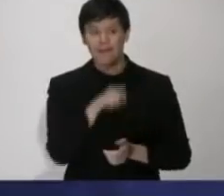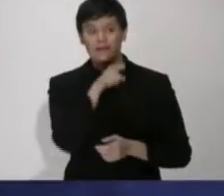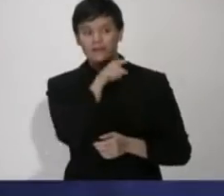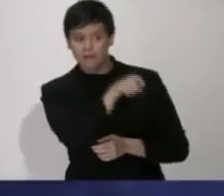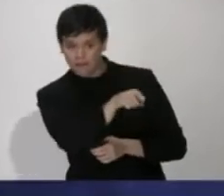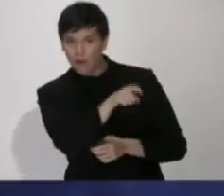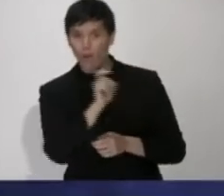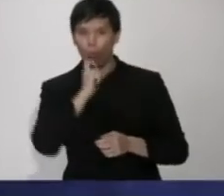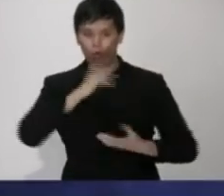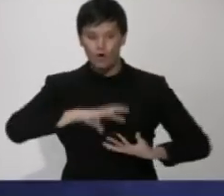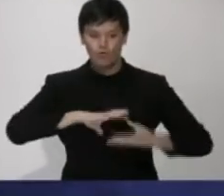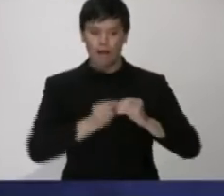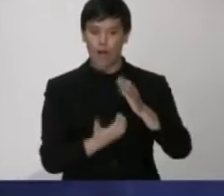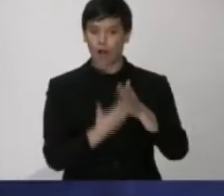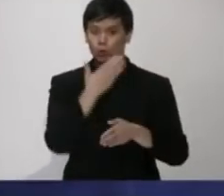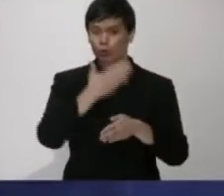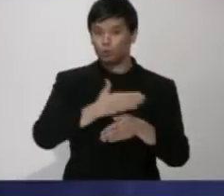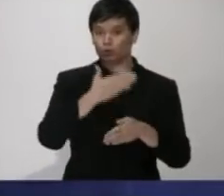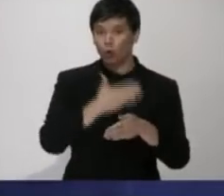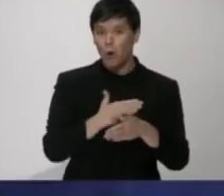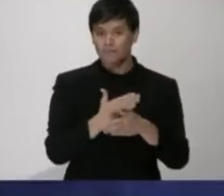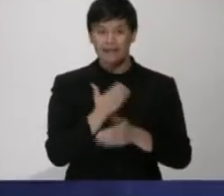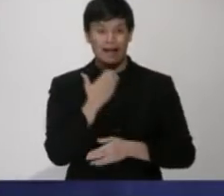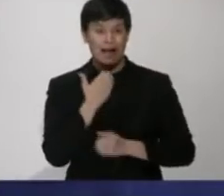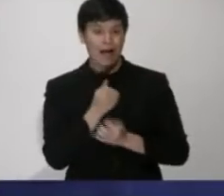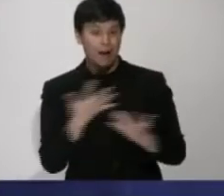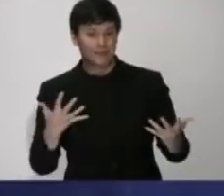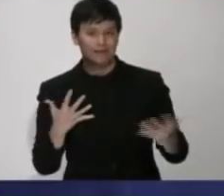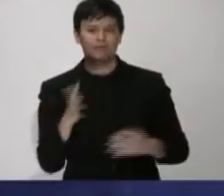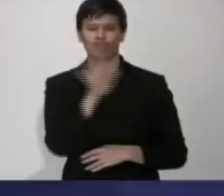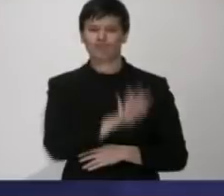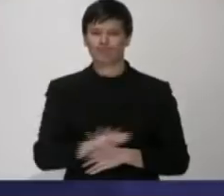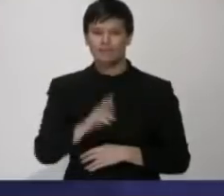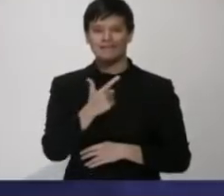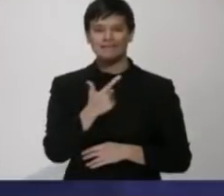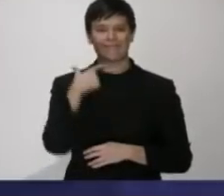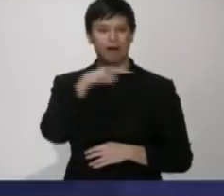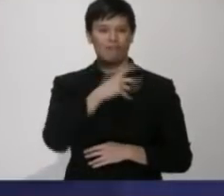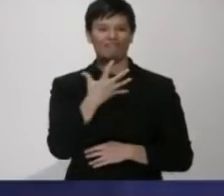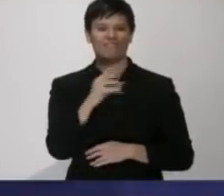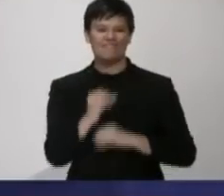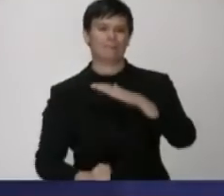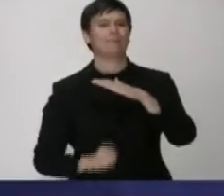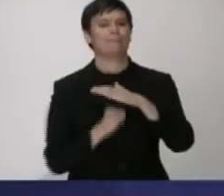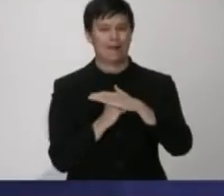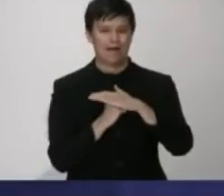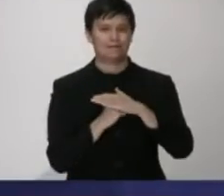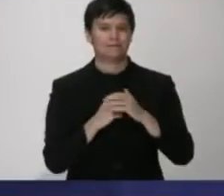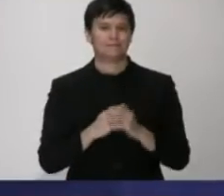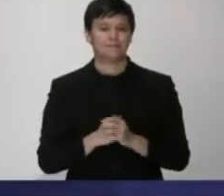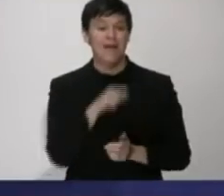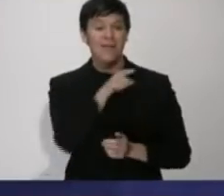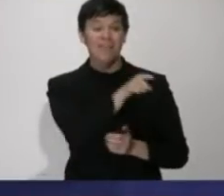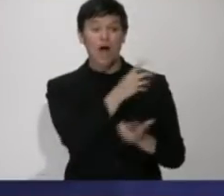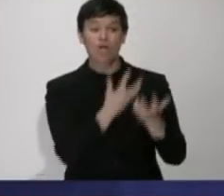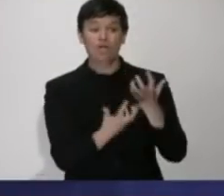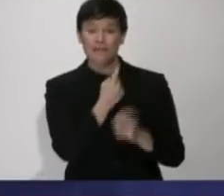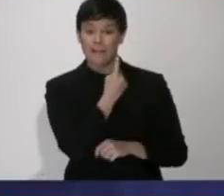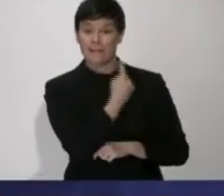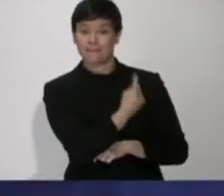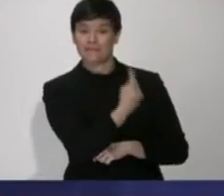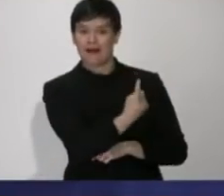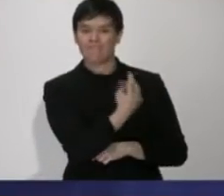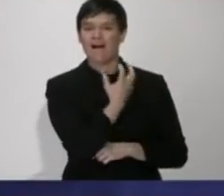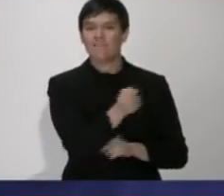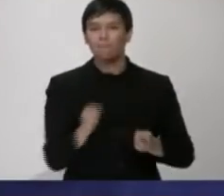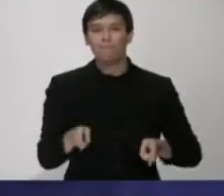to 750 construction jobs expected at its peak. It will also allow the university to complete the balance of